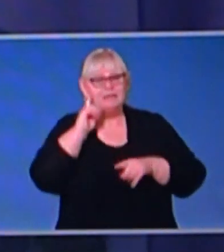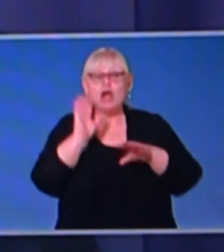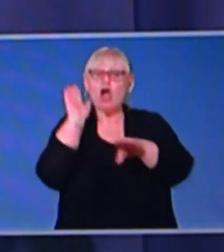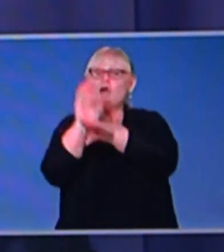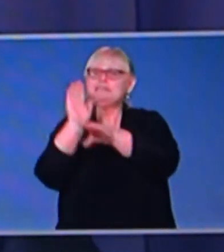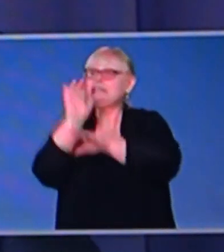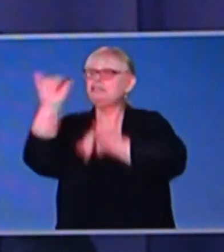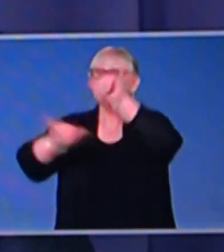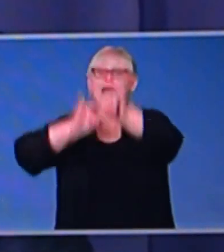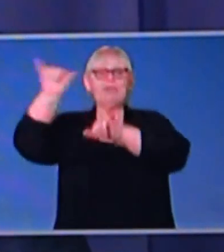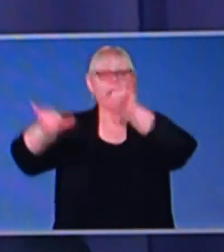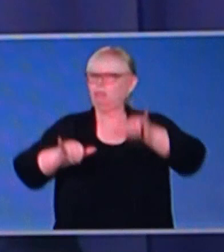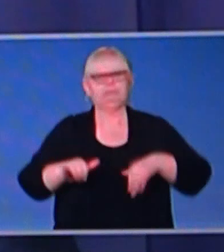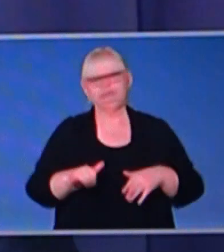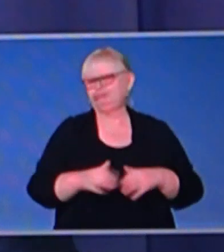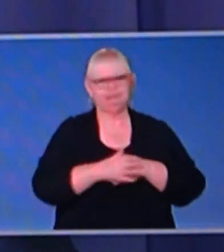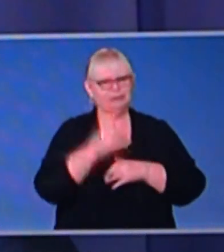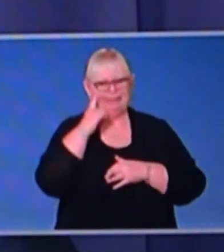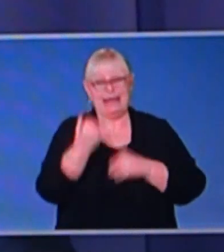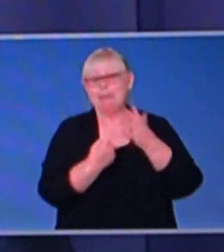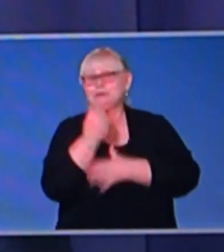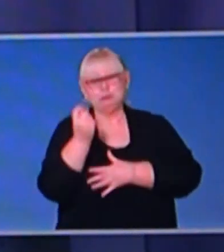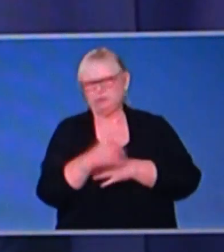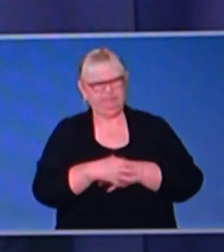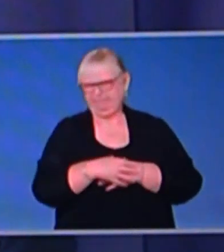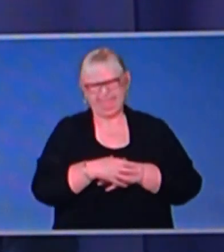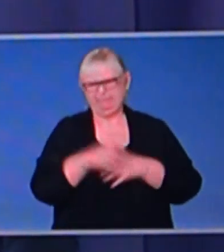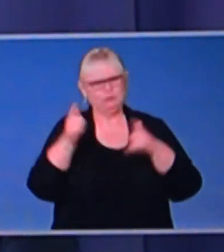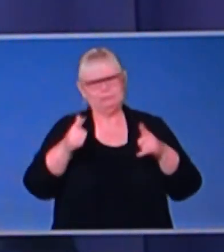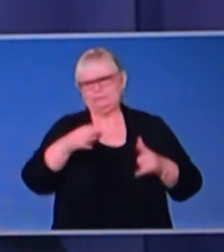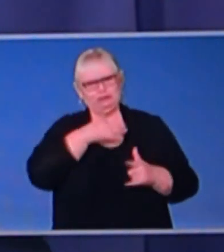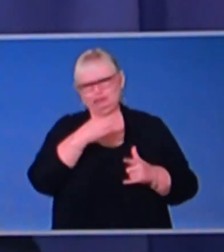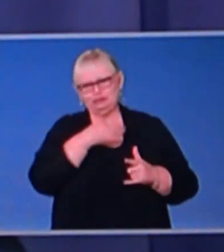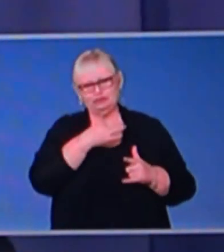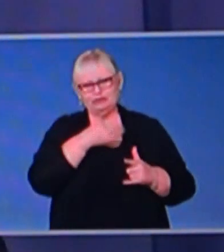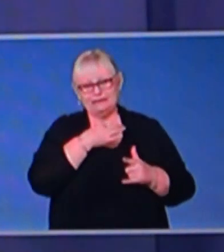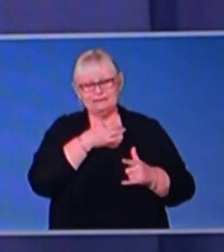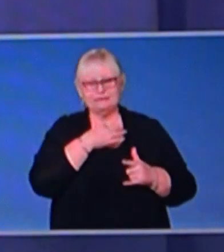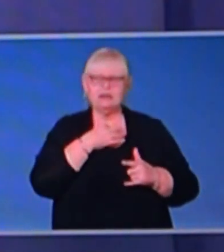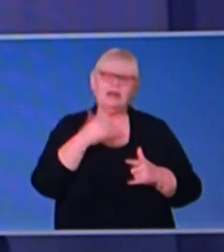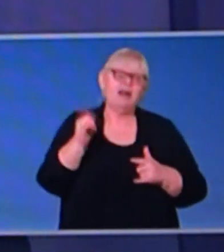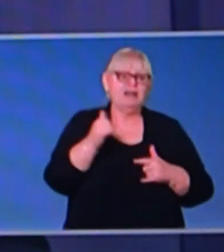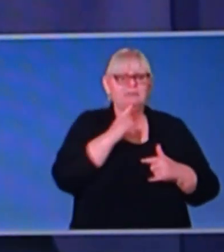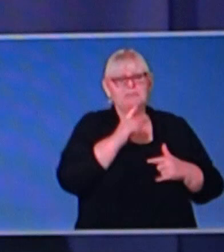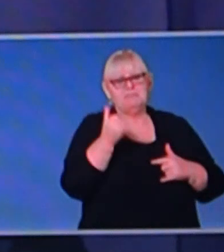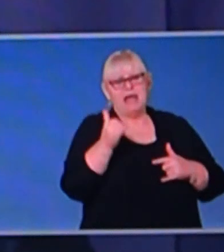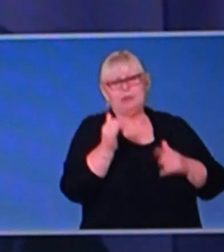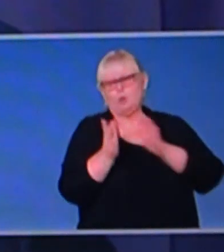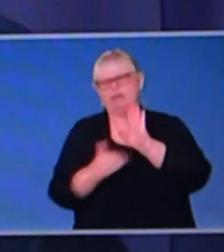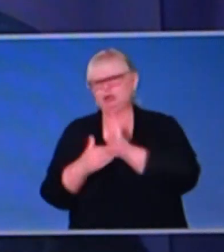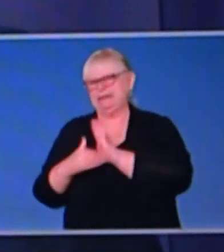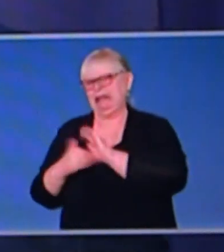travel occurring anytime soon. Can't see that. The risks there are obvious. The only exception to that, as I've flagged, is potentially with New